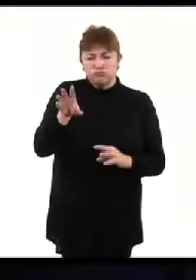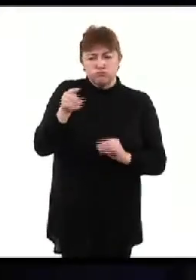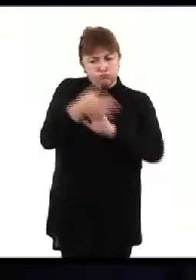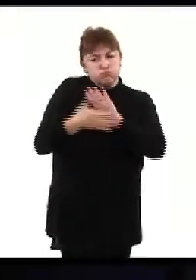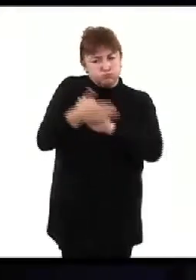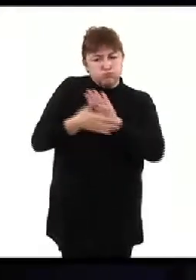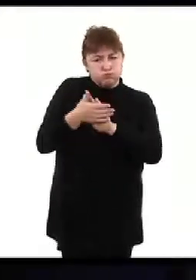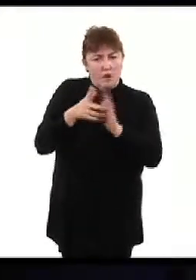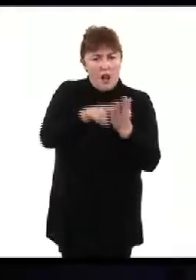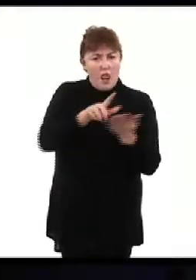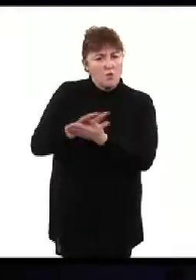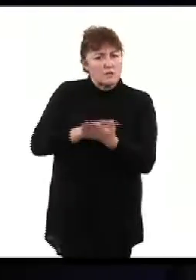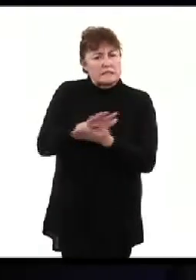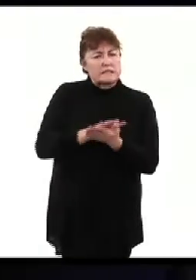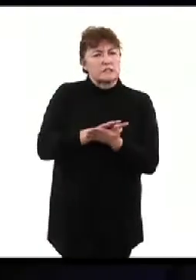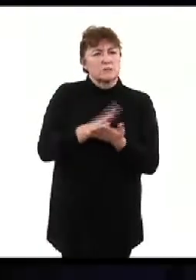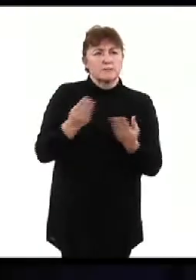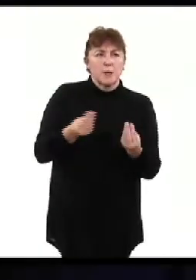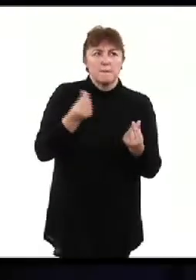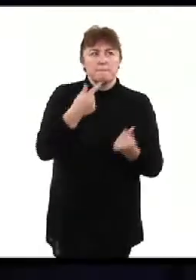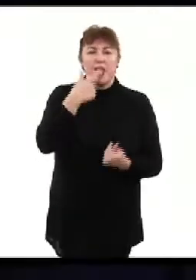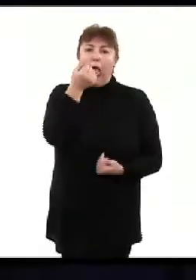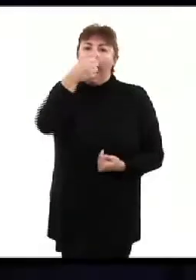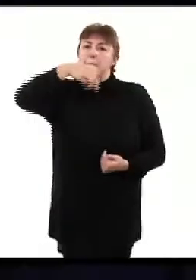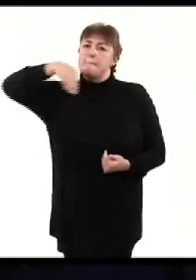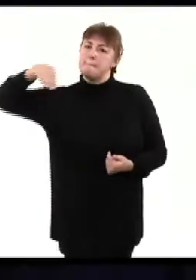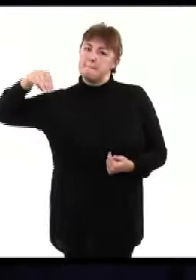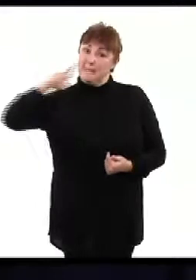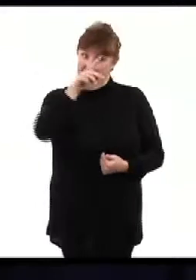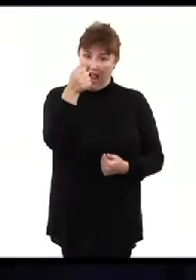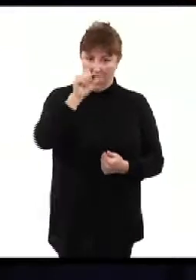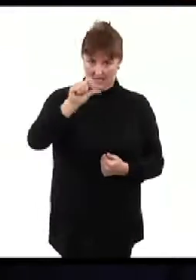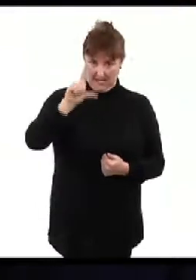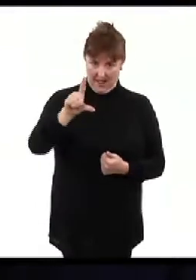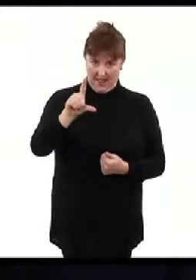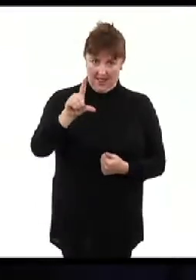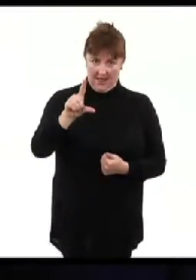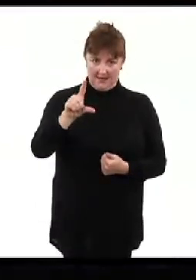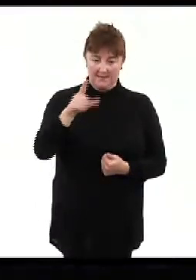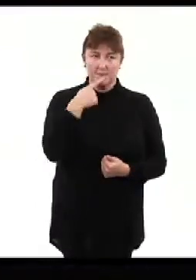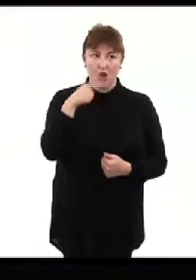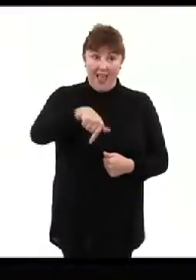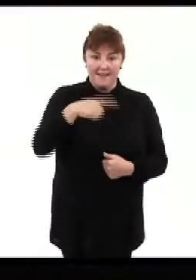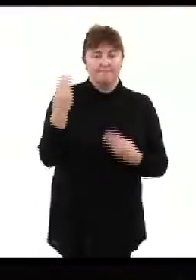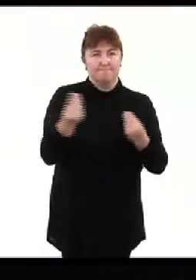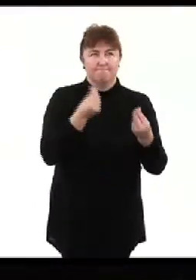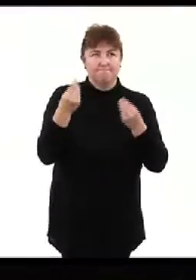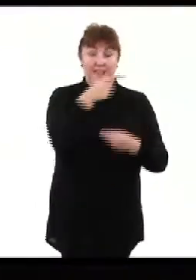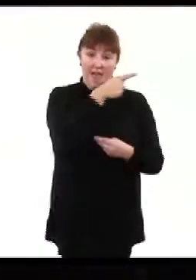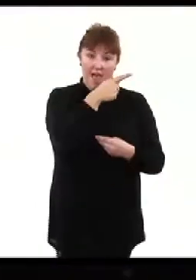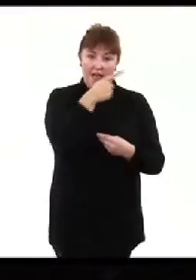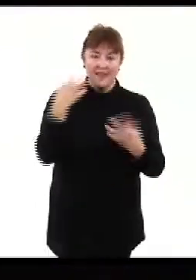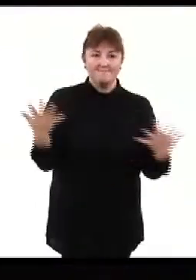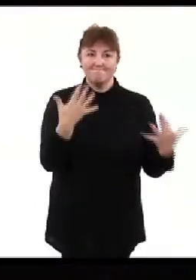Yeah? Do you see any nods? Yeah? A little bit? Yeah,